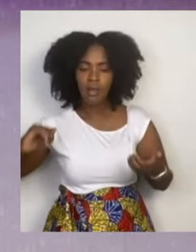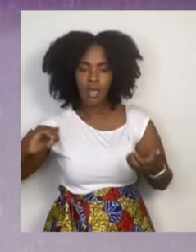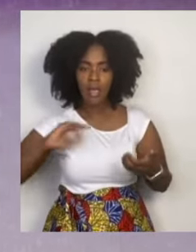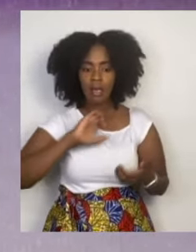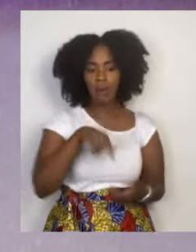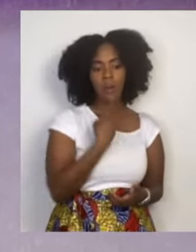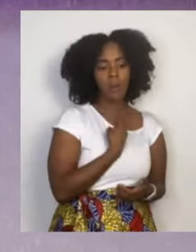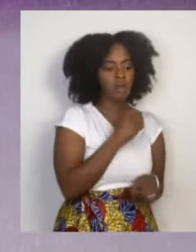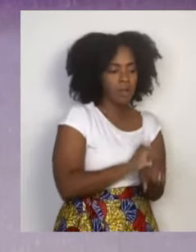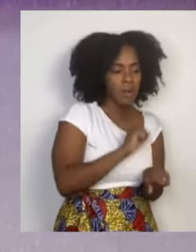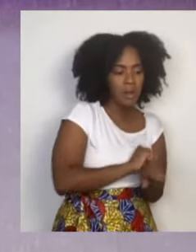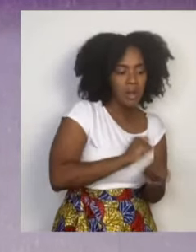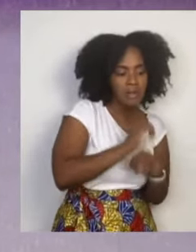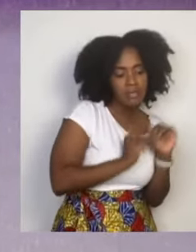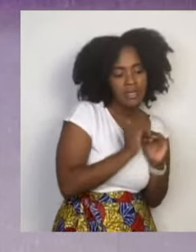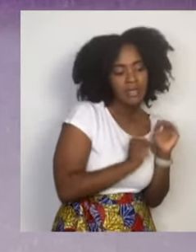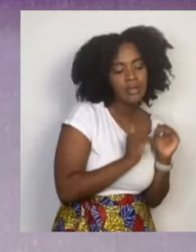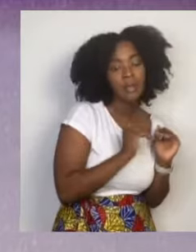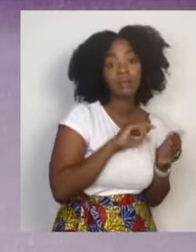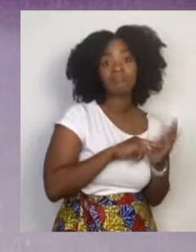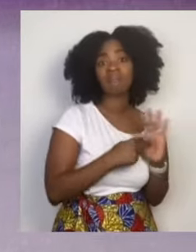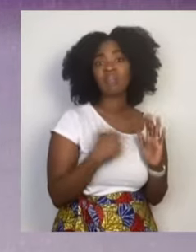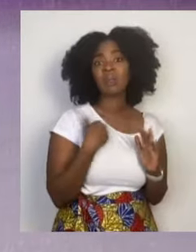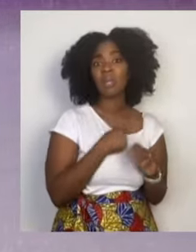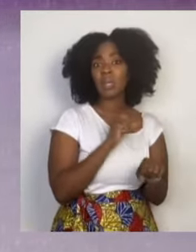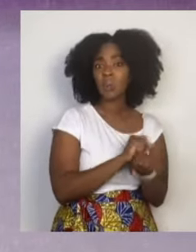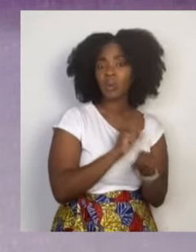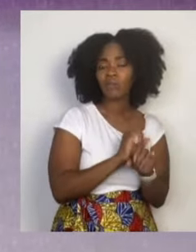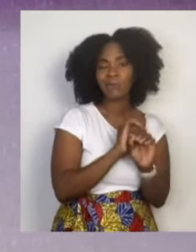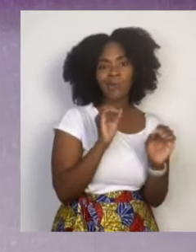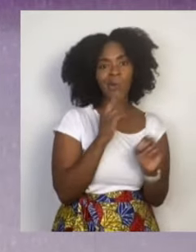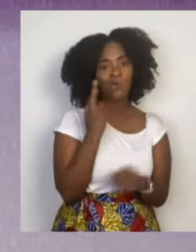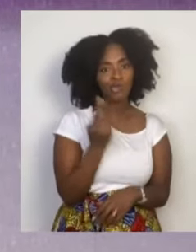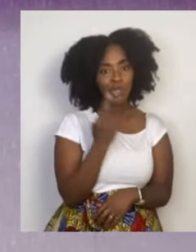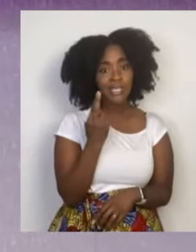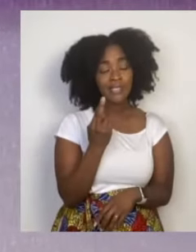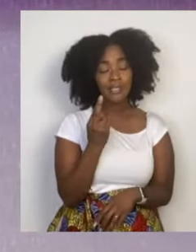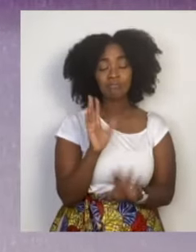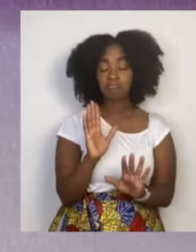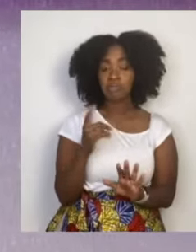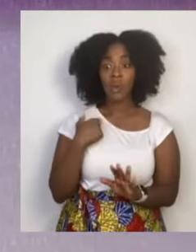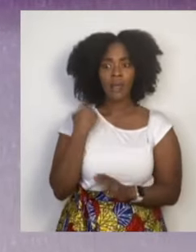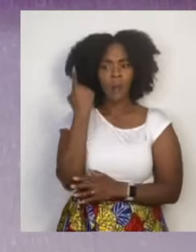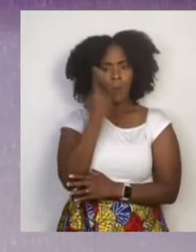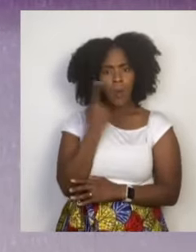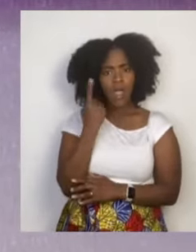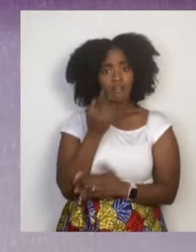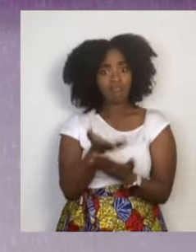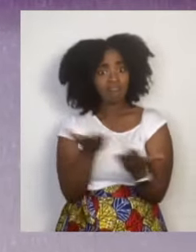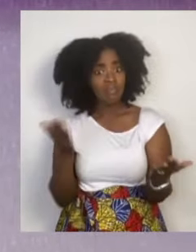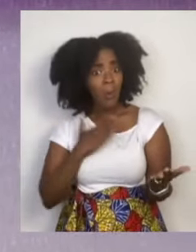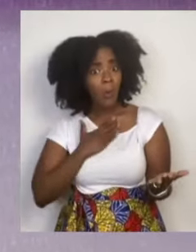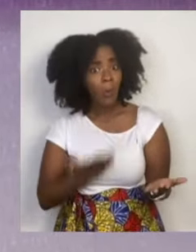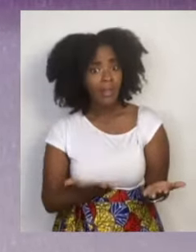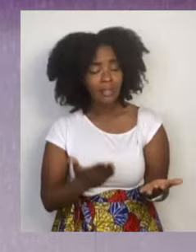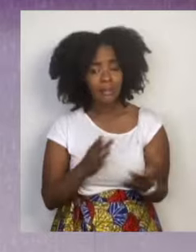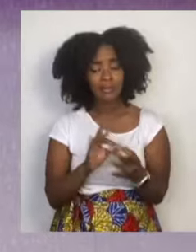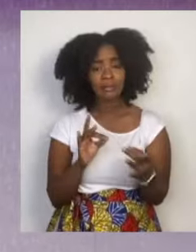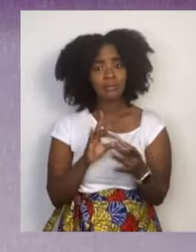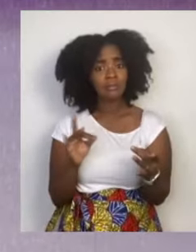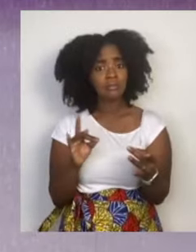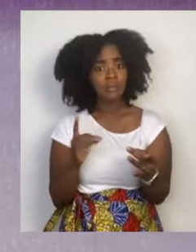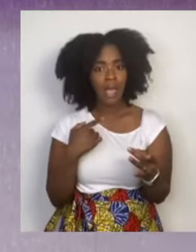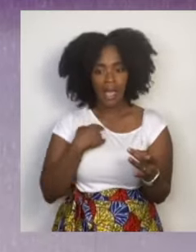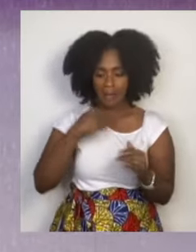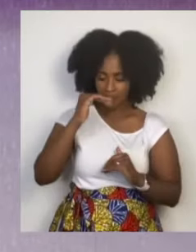I just wonder if there's anybody in here today who is willing to say, I'm building something. I wonder if there's anybody in here today who